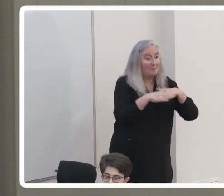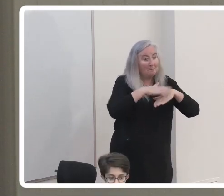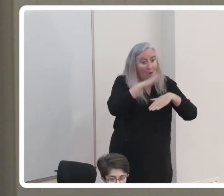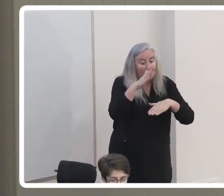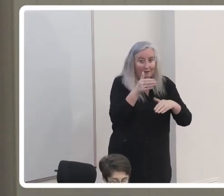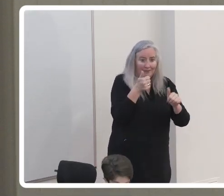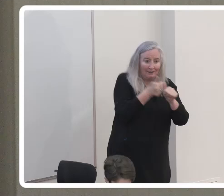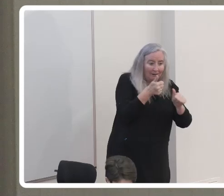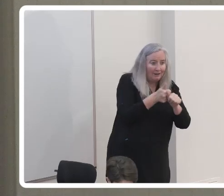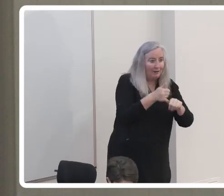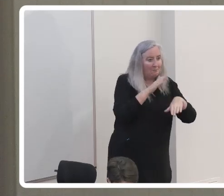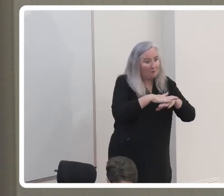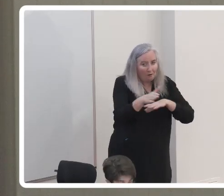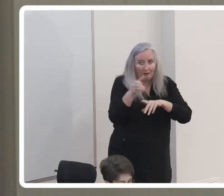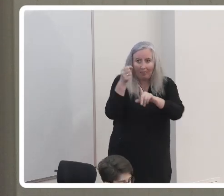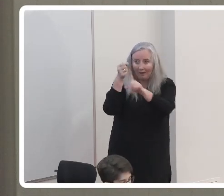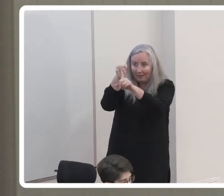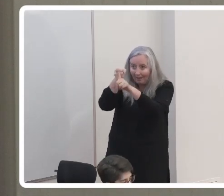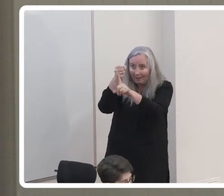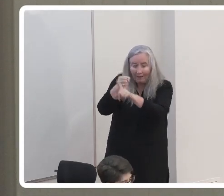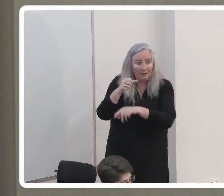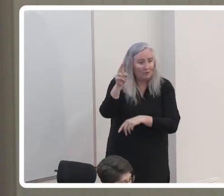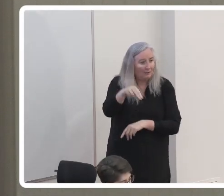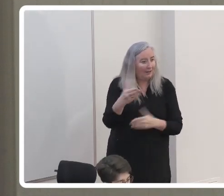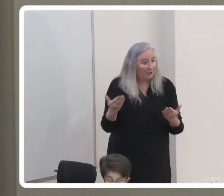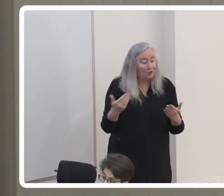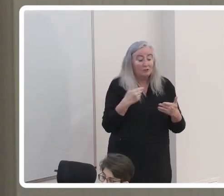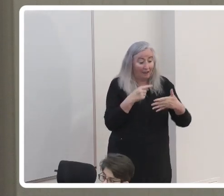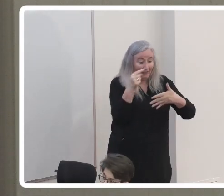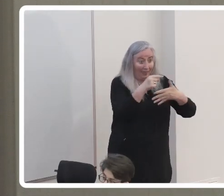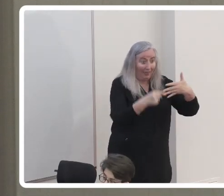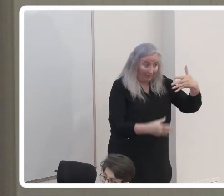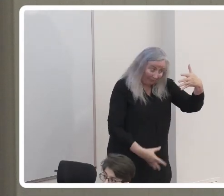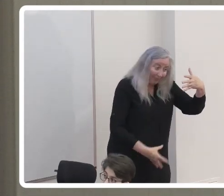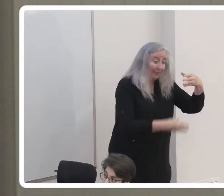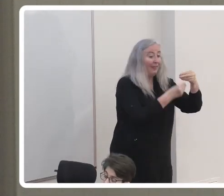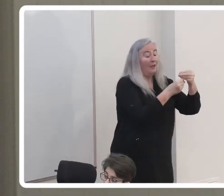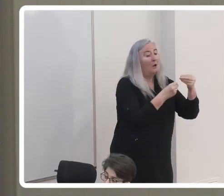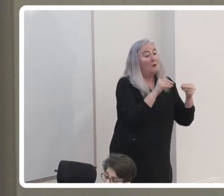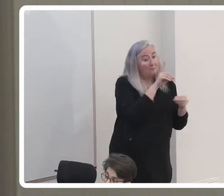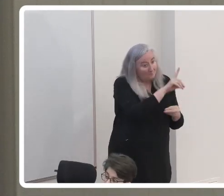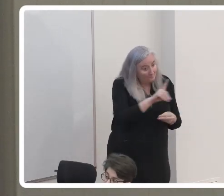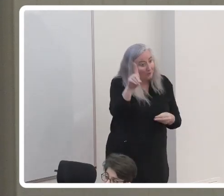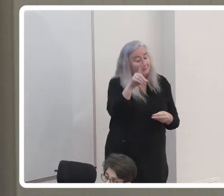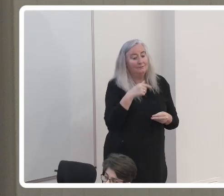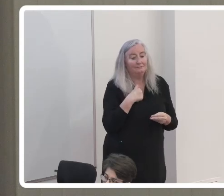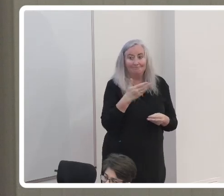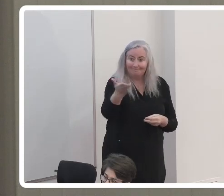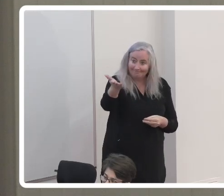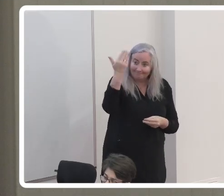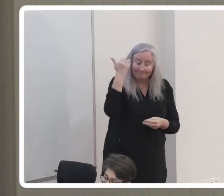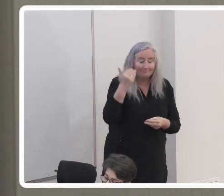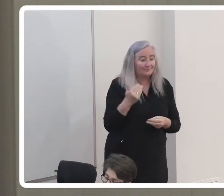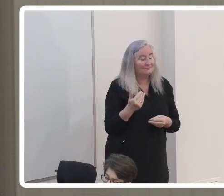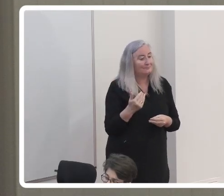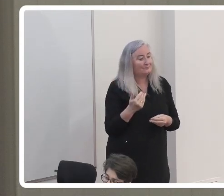advocacy. And as food for thought in this regard, I would like to conclude with a really powerful quote from Eleanor Lisney,